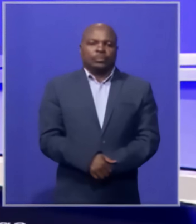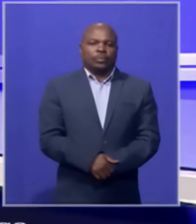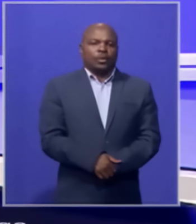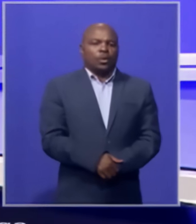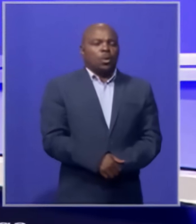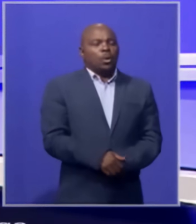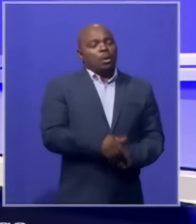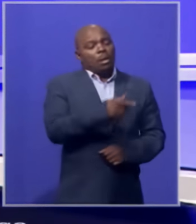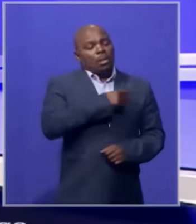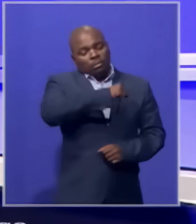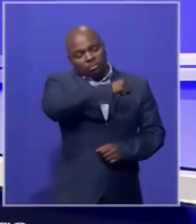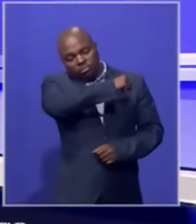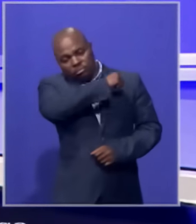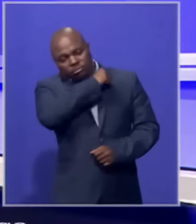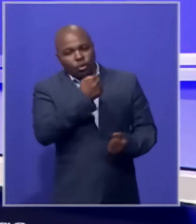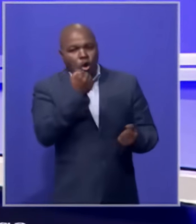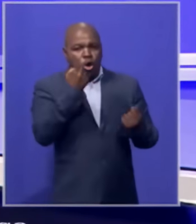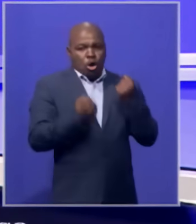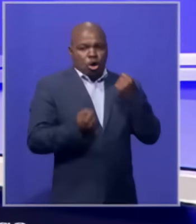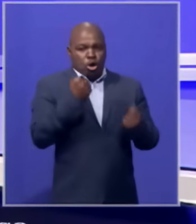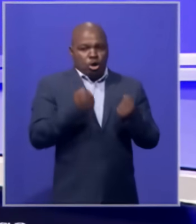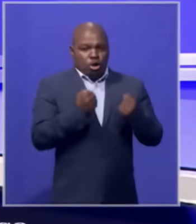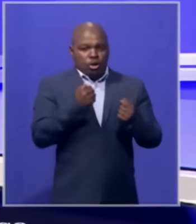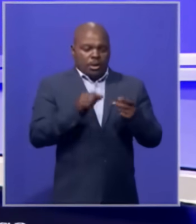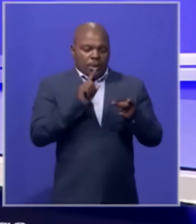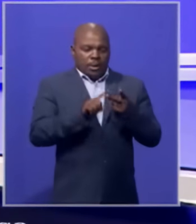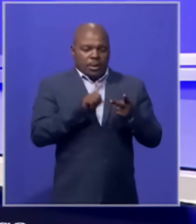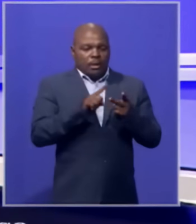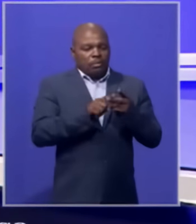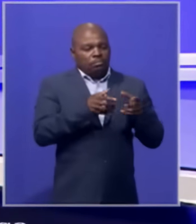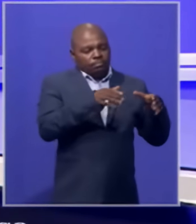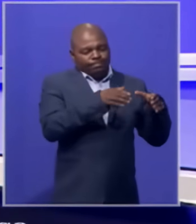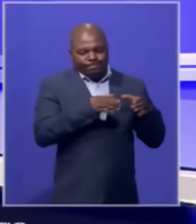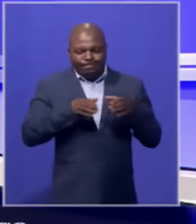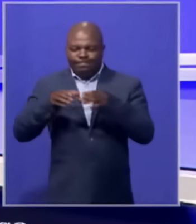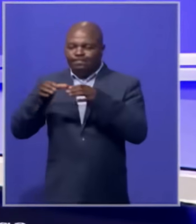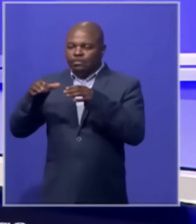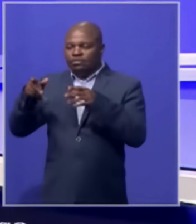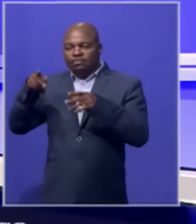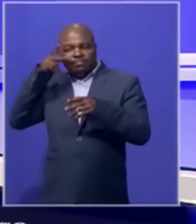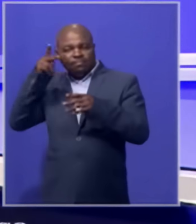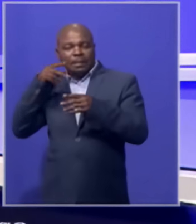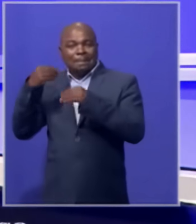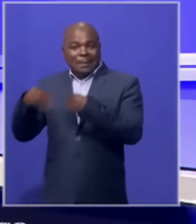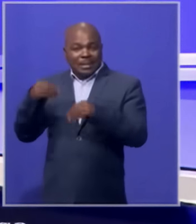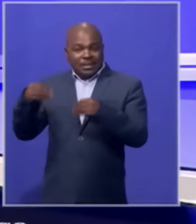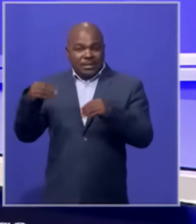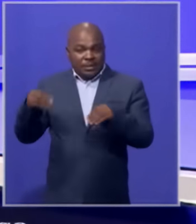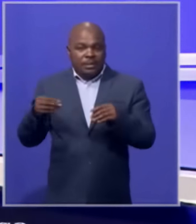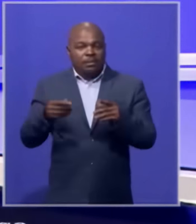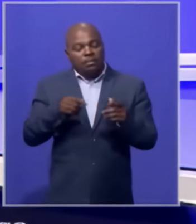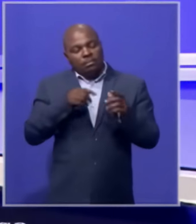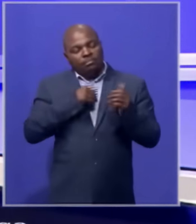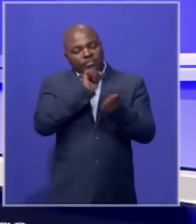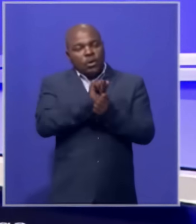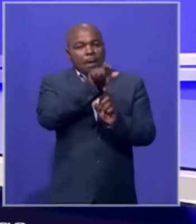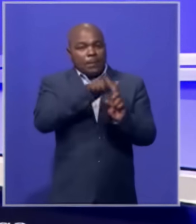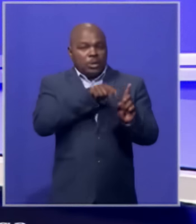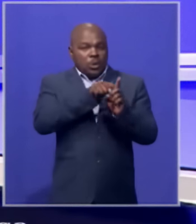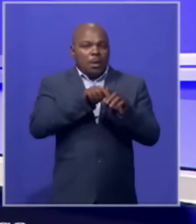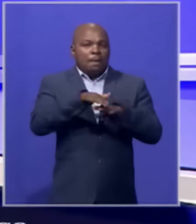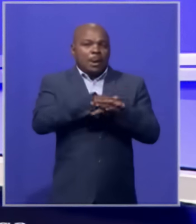Theeletšo ya molato wa go tšhabišwa ga batho ka dikgoka le go sepetša mafelo a go gweba ka mmele a wa se go molaong kgatlhanong le motlatšahlogo ya sekolo sa dithuto